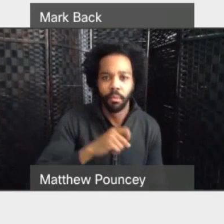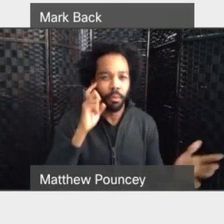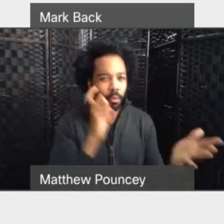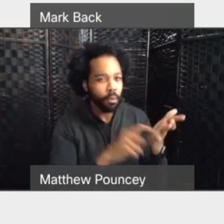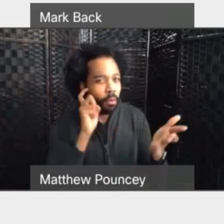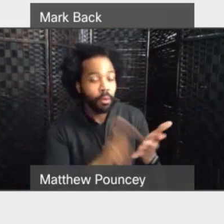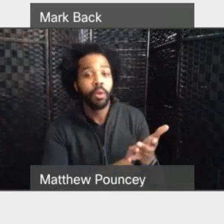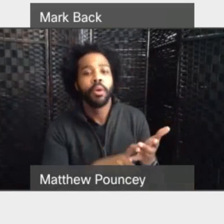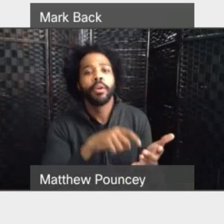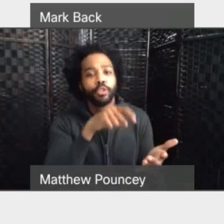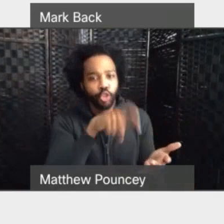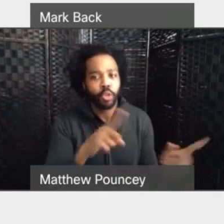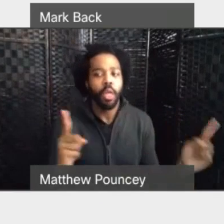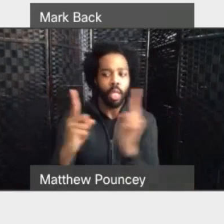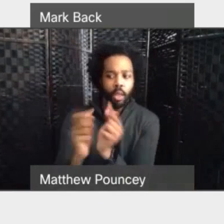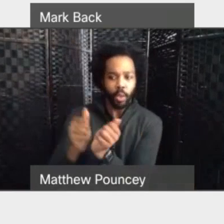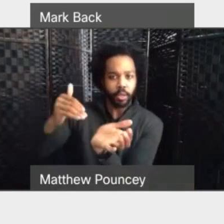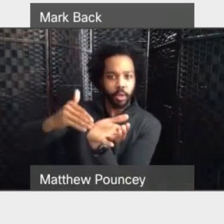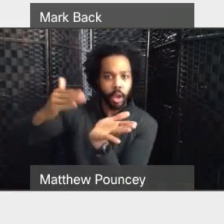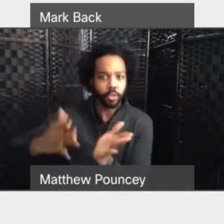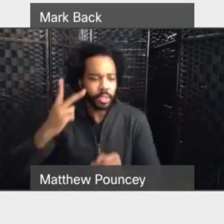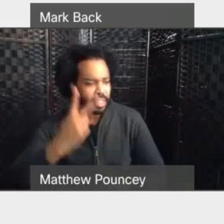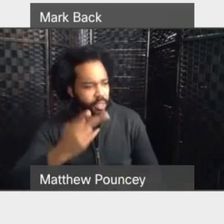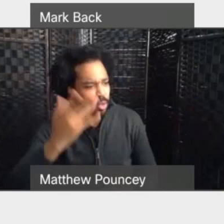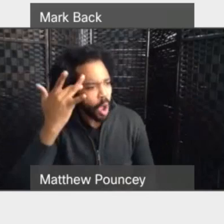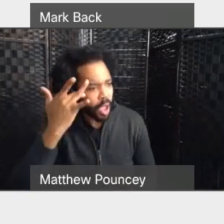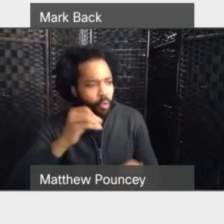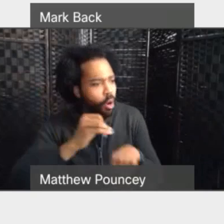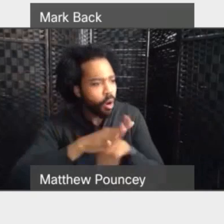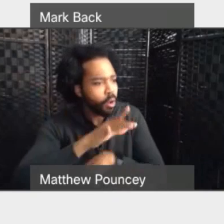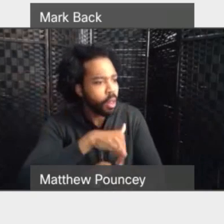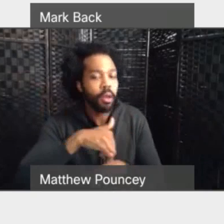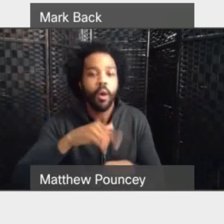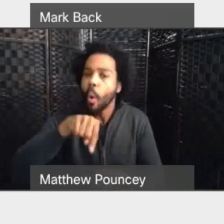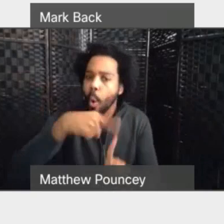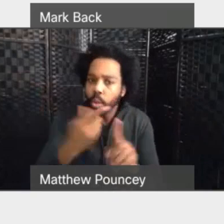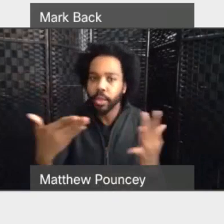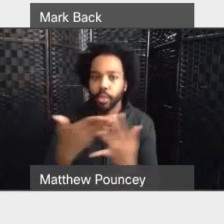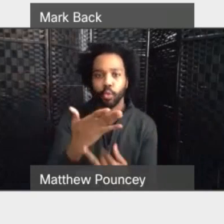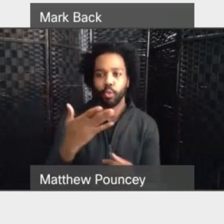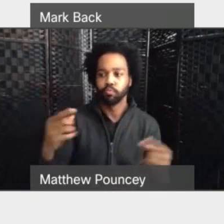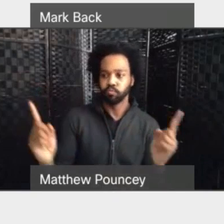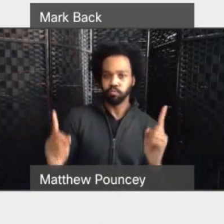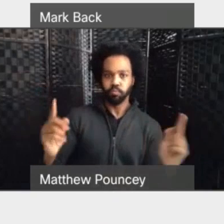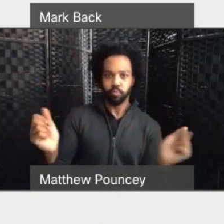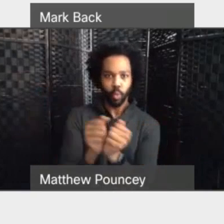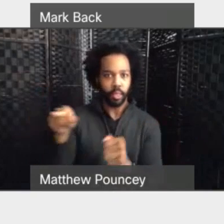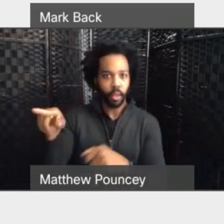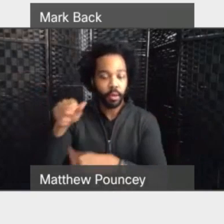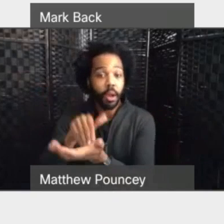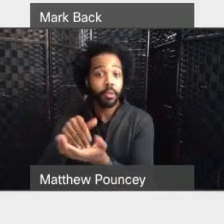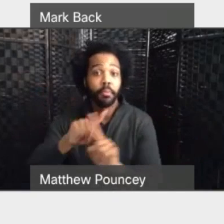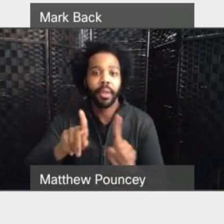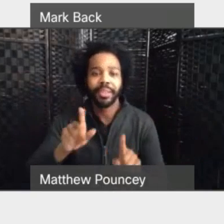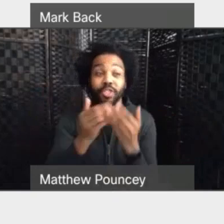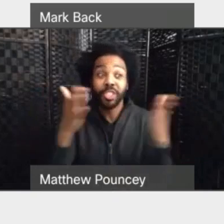try to understand what's the cause of that symptom, and only through that consultation, but they should not be generally